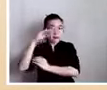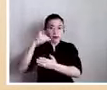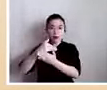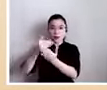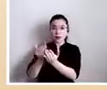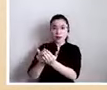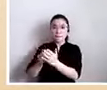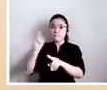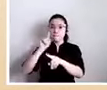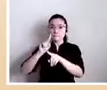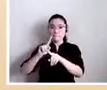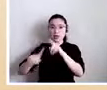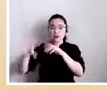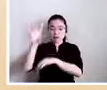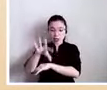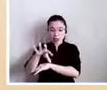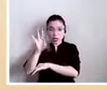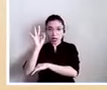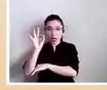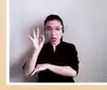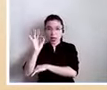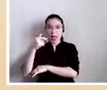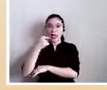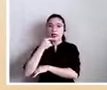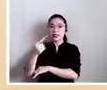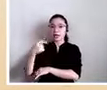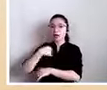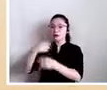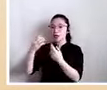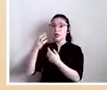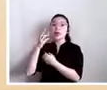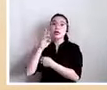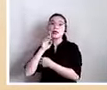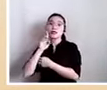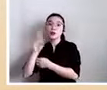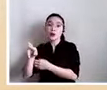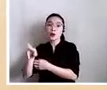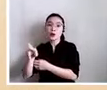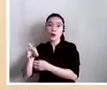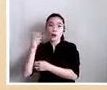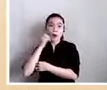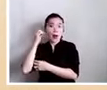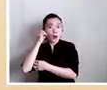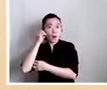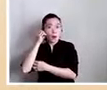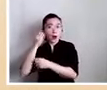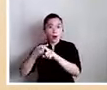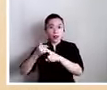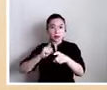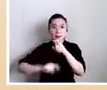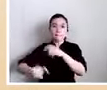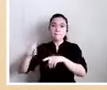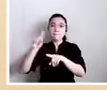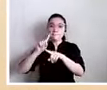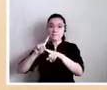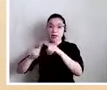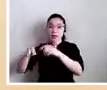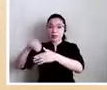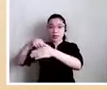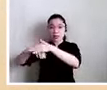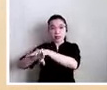says, 'I shall return to my home from which I came.' But upon entering or returning,